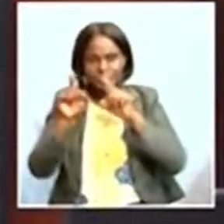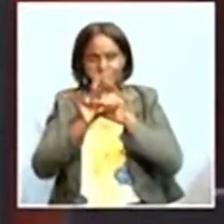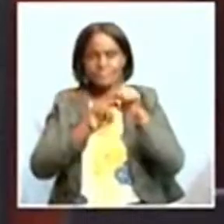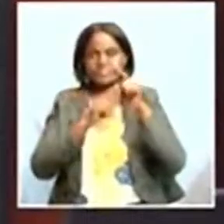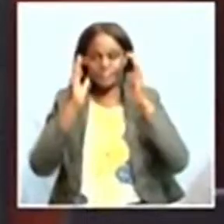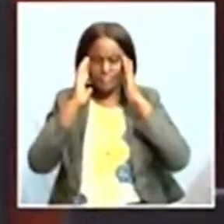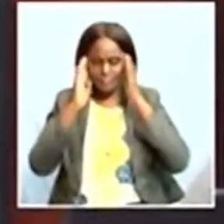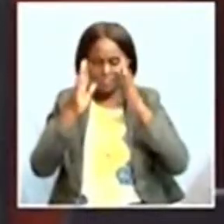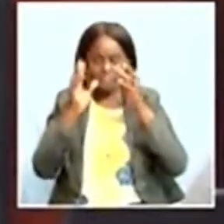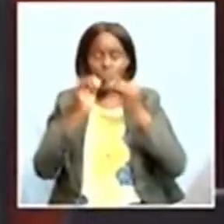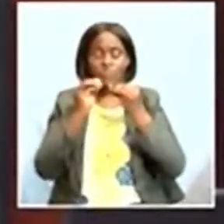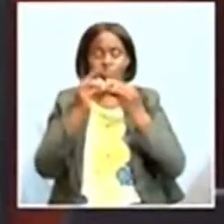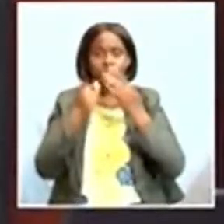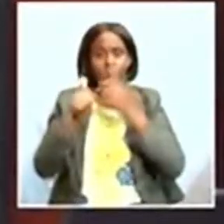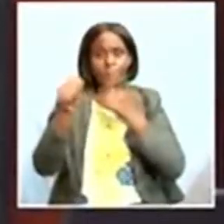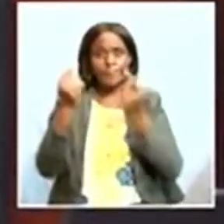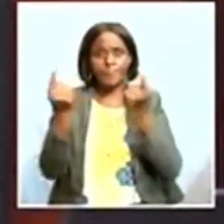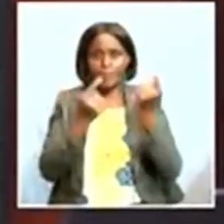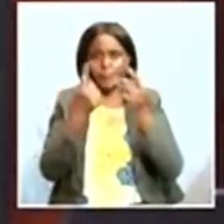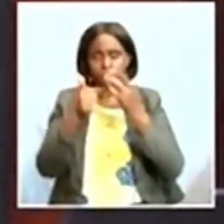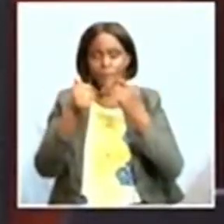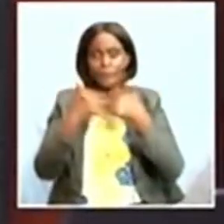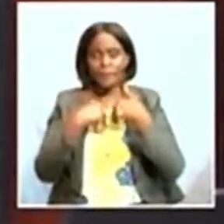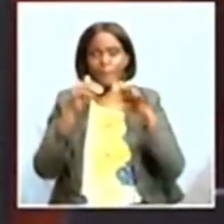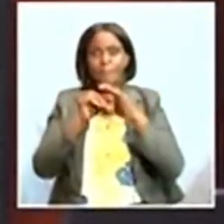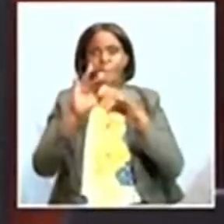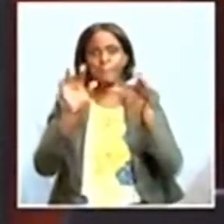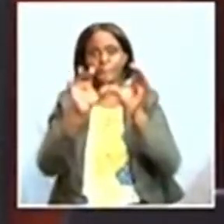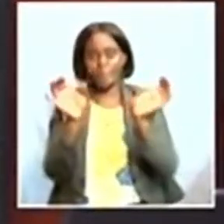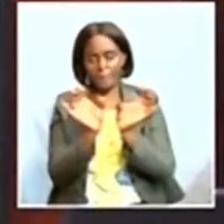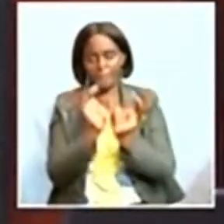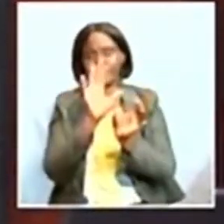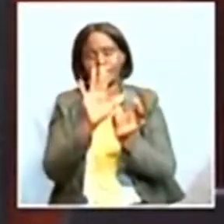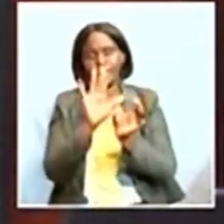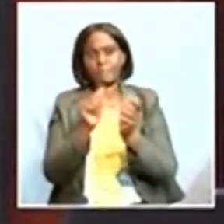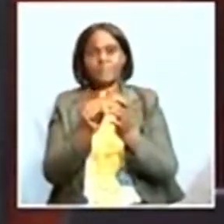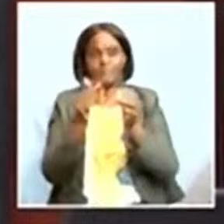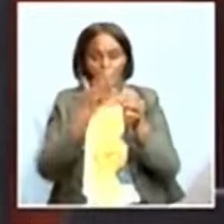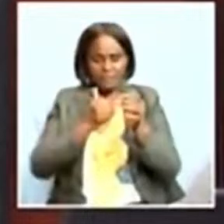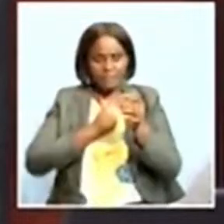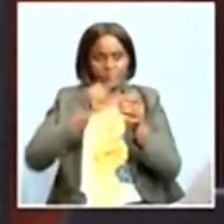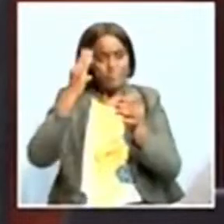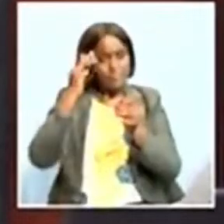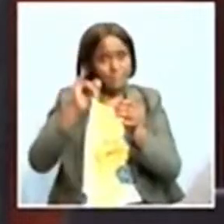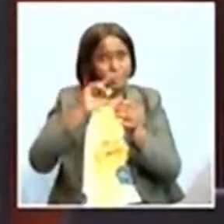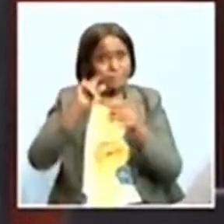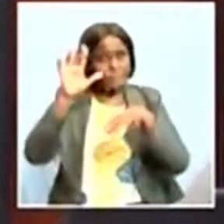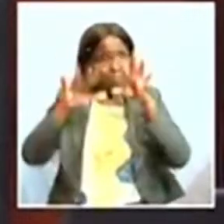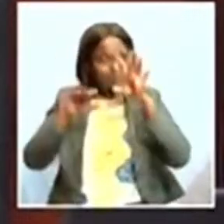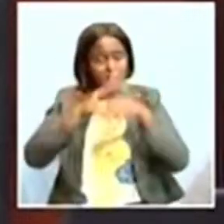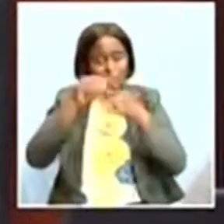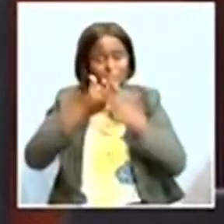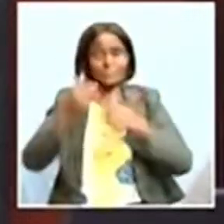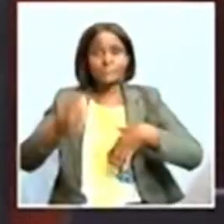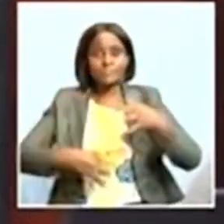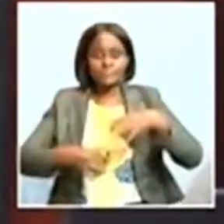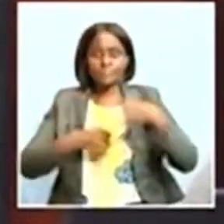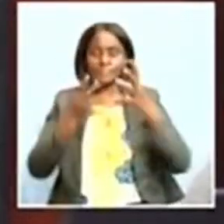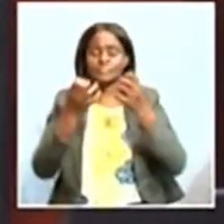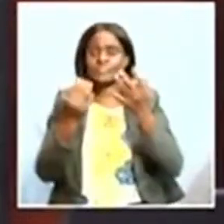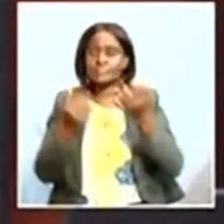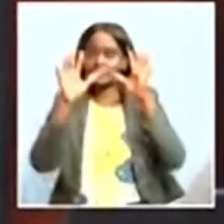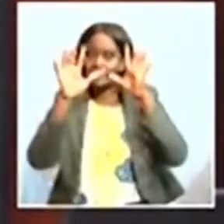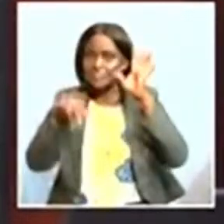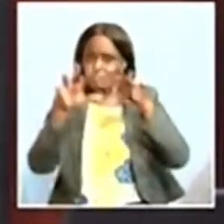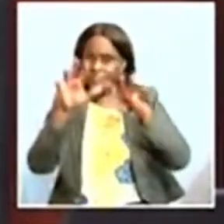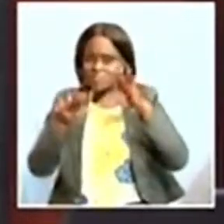to their attention whatever situation that you have in your particular constituency. I know the rains, we all cried for, wanted the rains. Now the